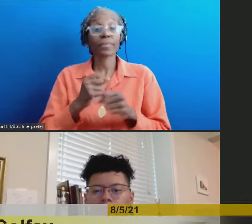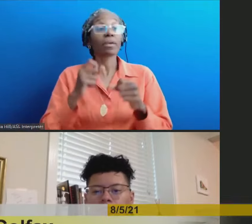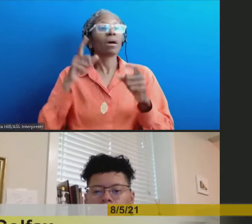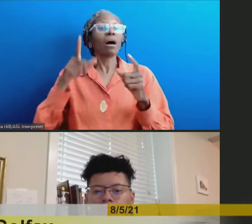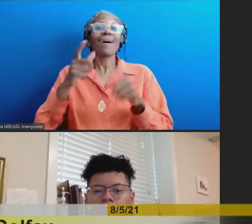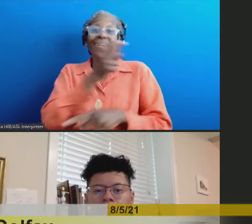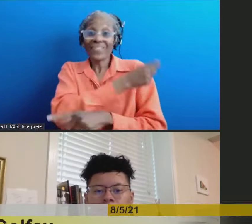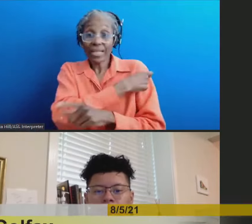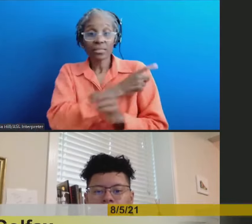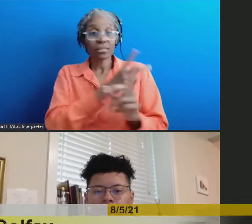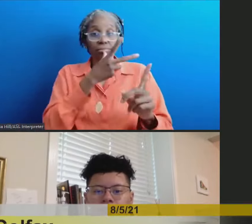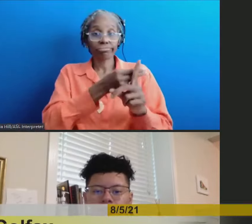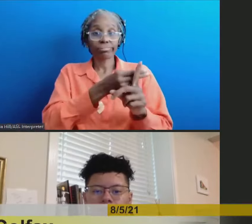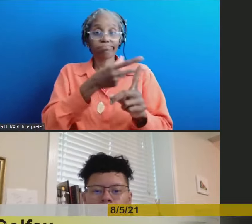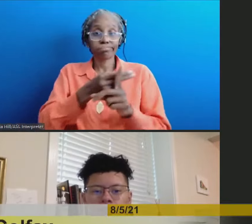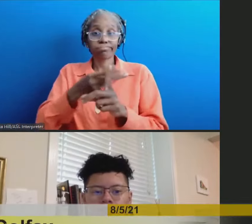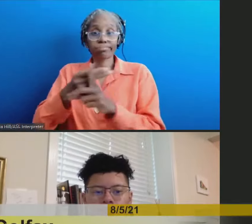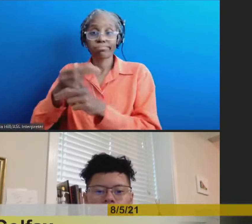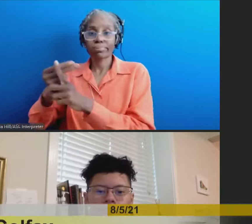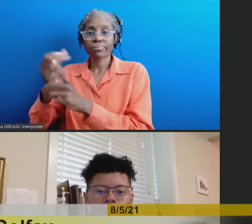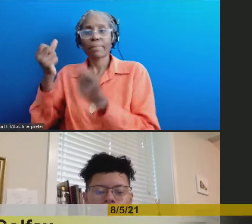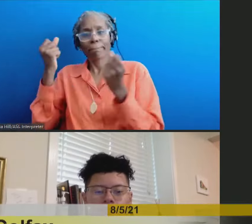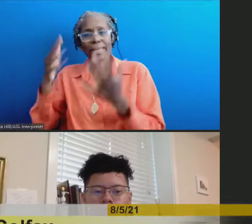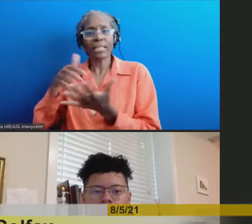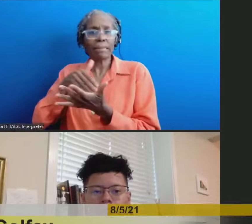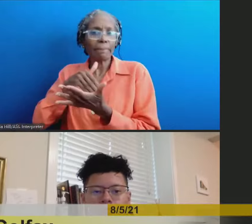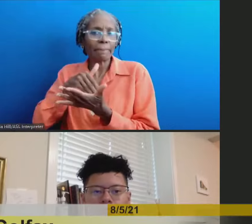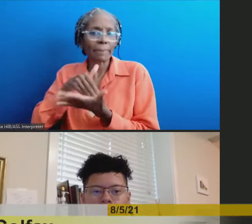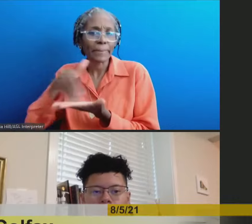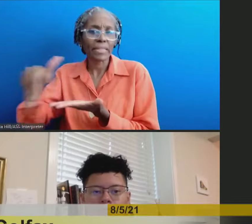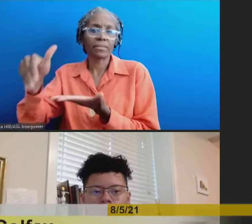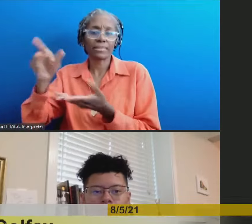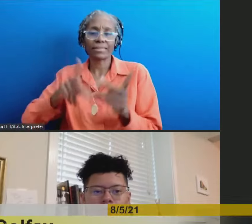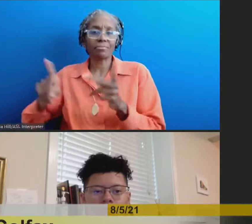and they are safe and highly effective.